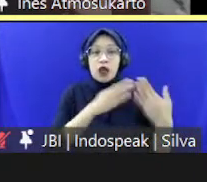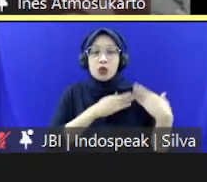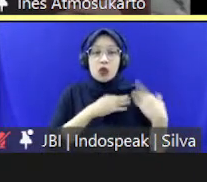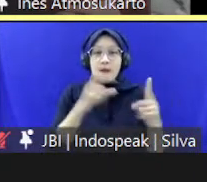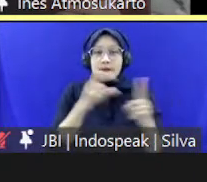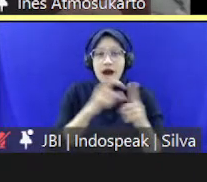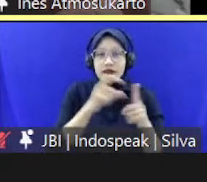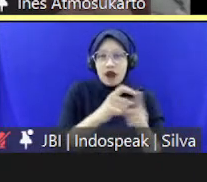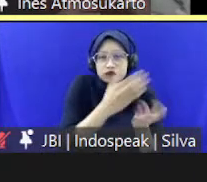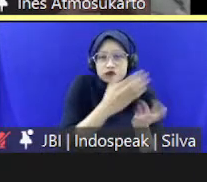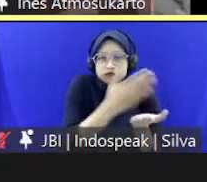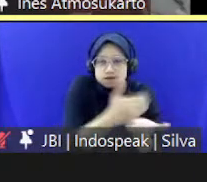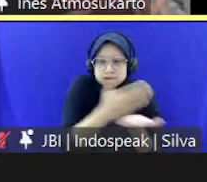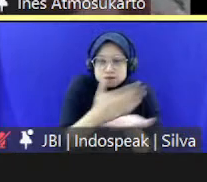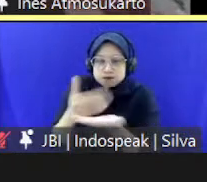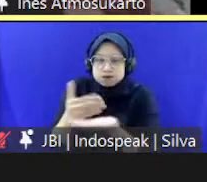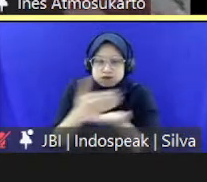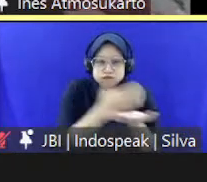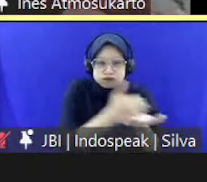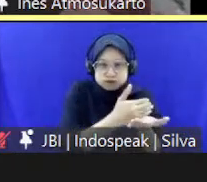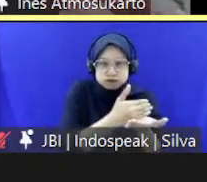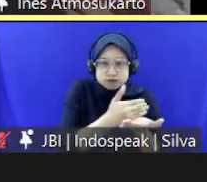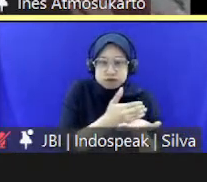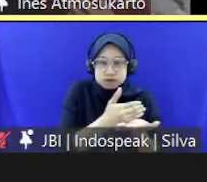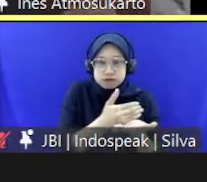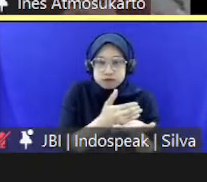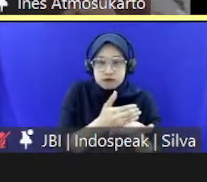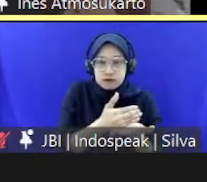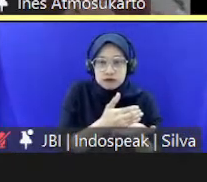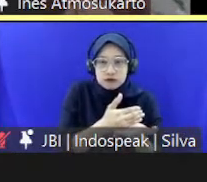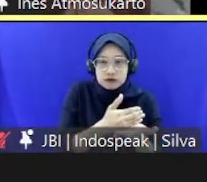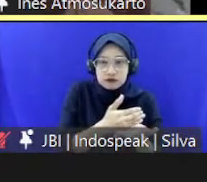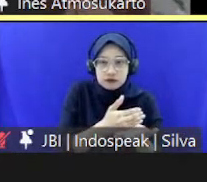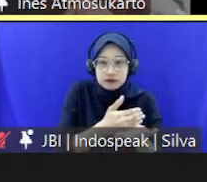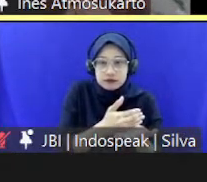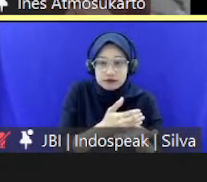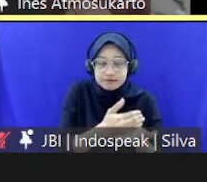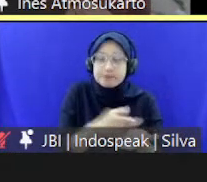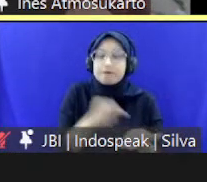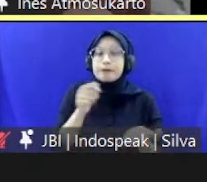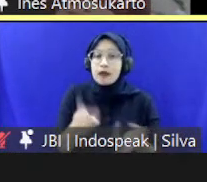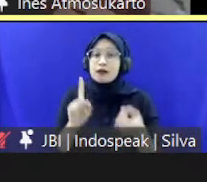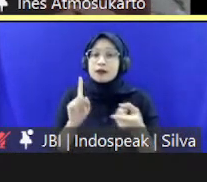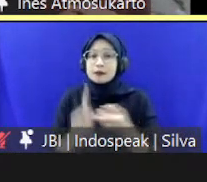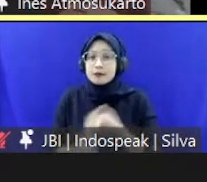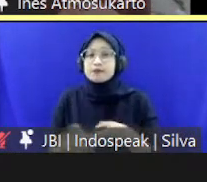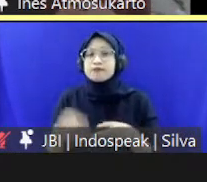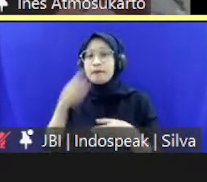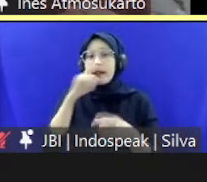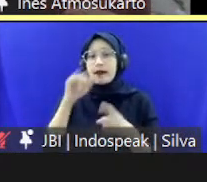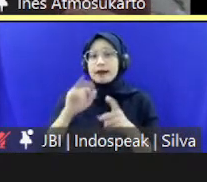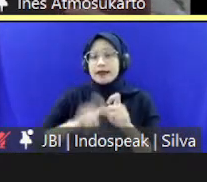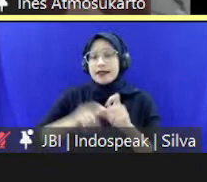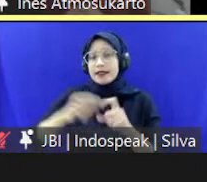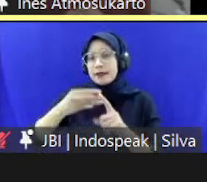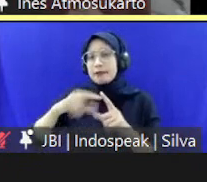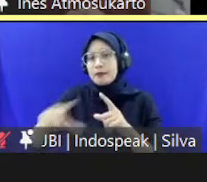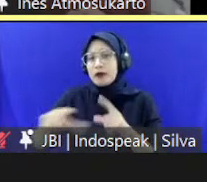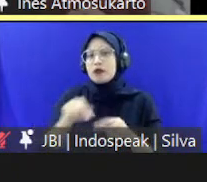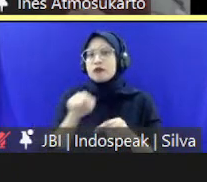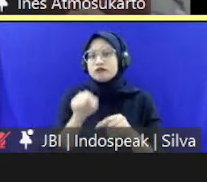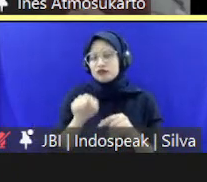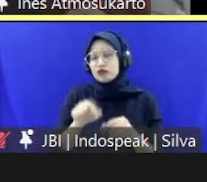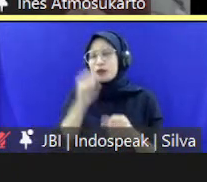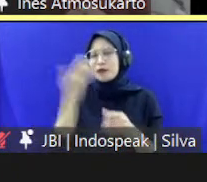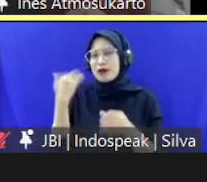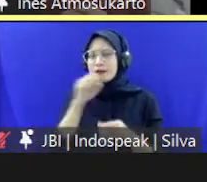noticed. Although I think, as my colleague Pak Iqbal highlighted, I think there is a lot still that needs to